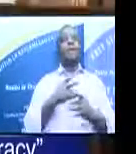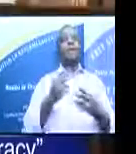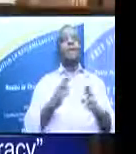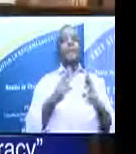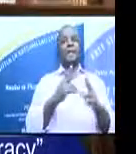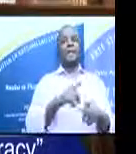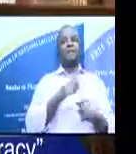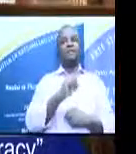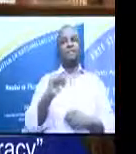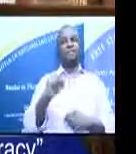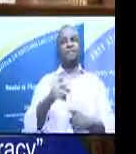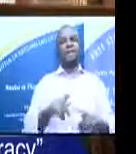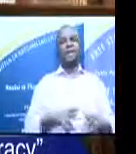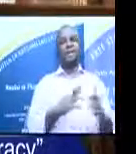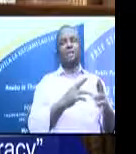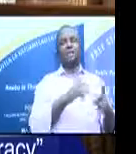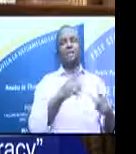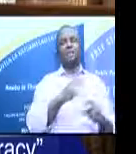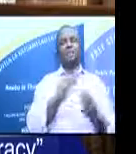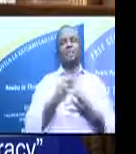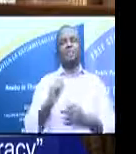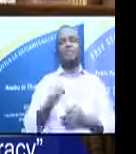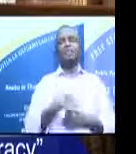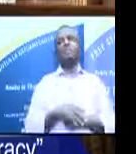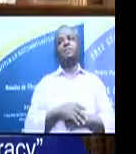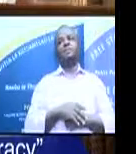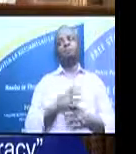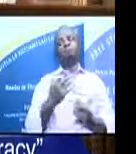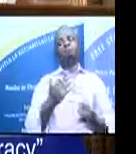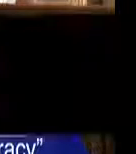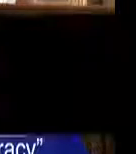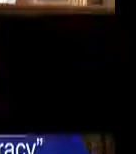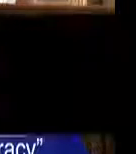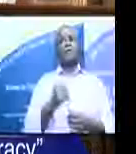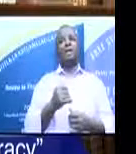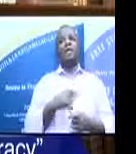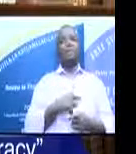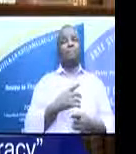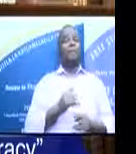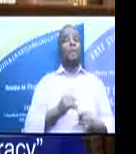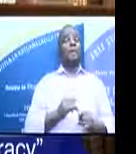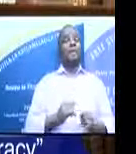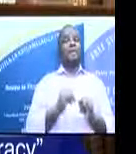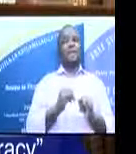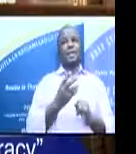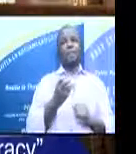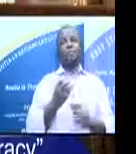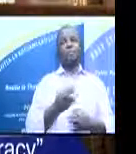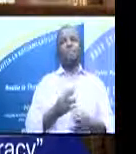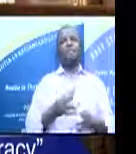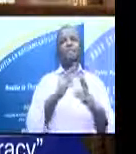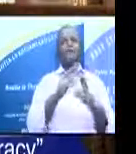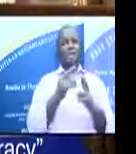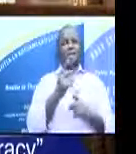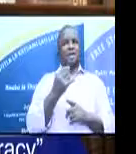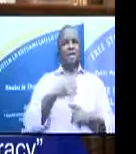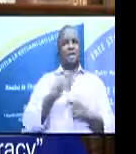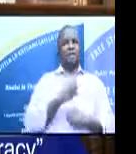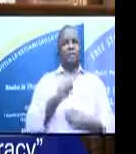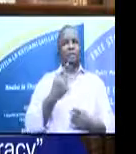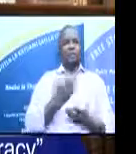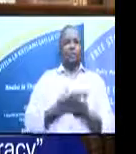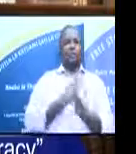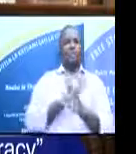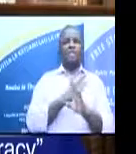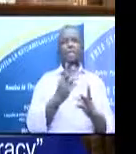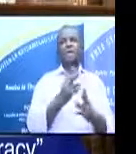their families." Yes, indeed, Madam Speaker. They have sacrificed, and they still do. Now,